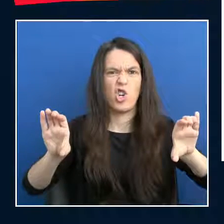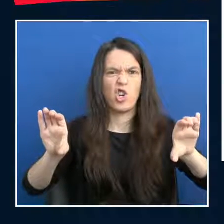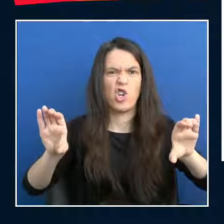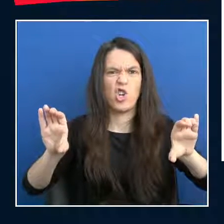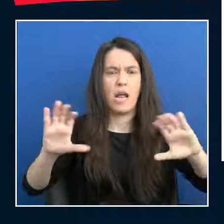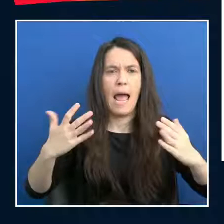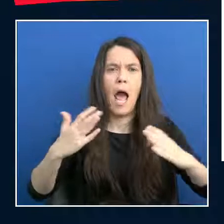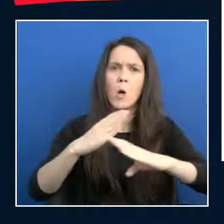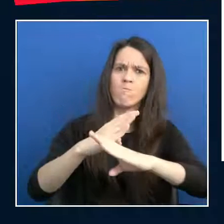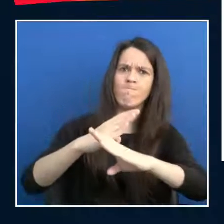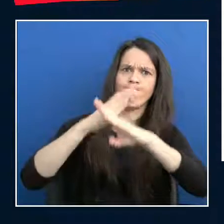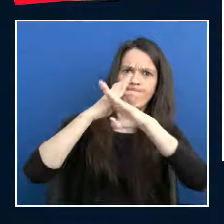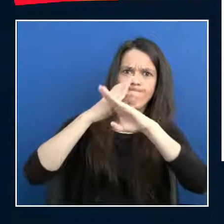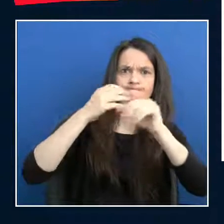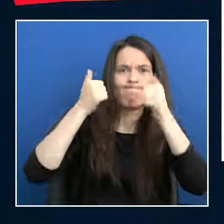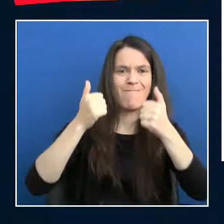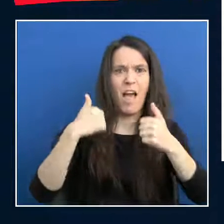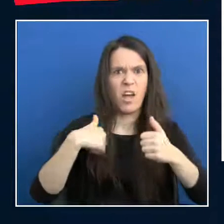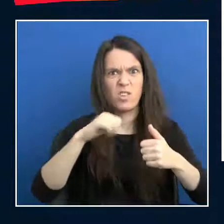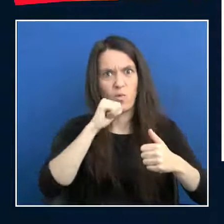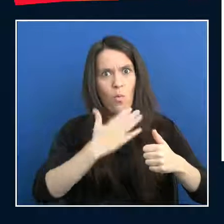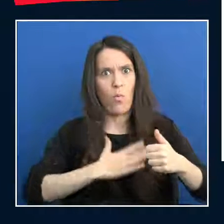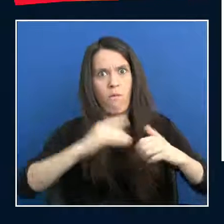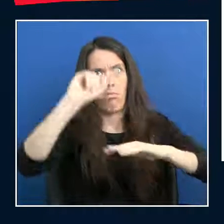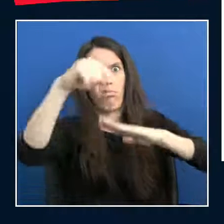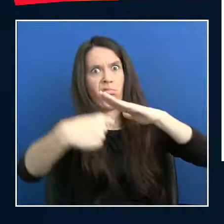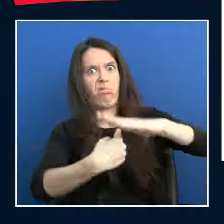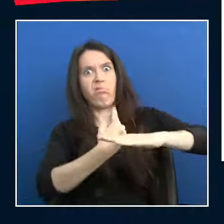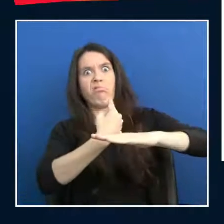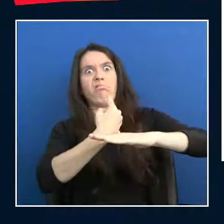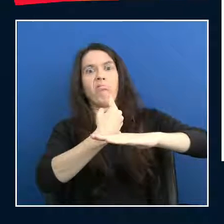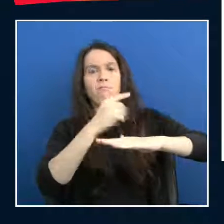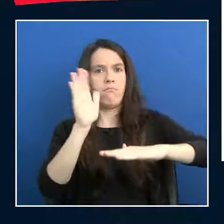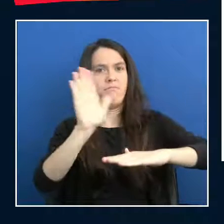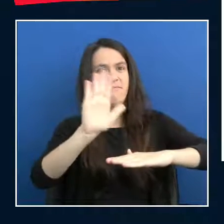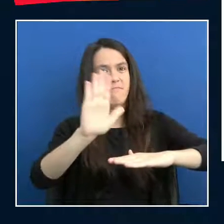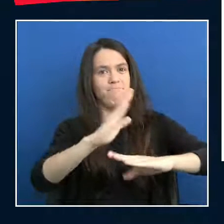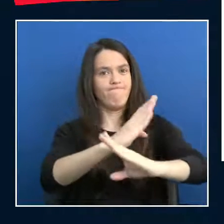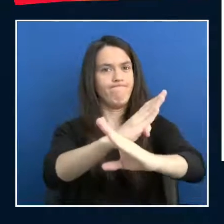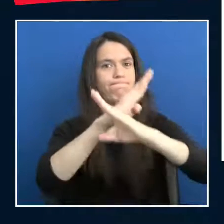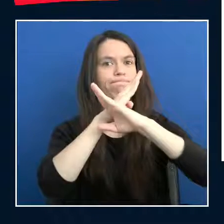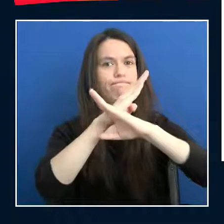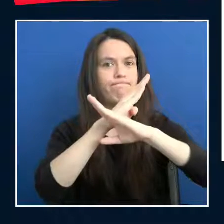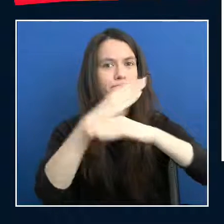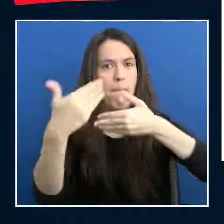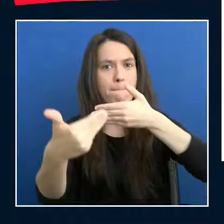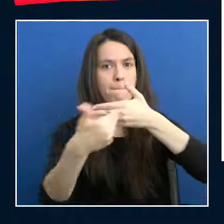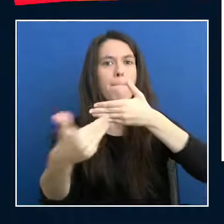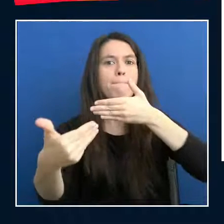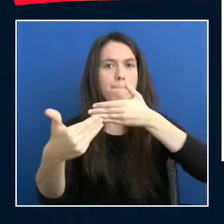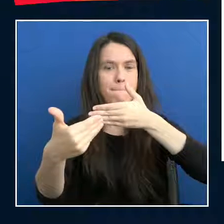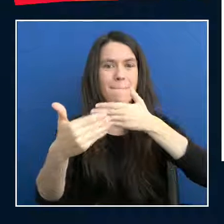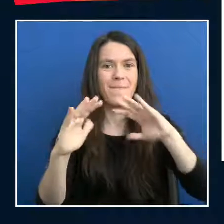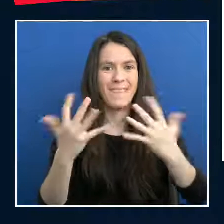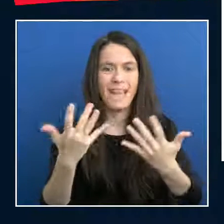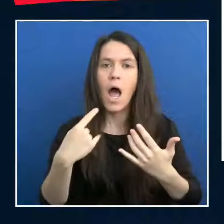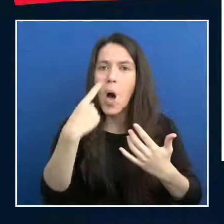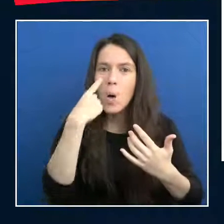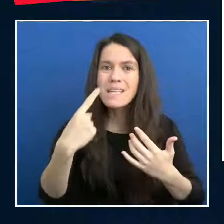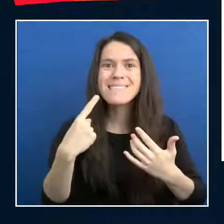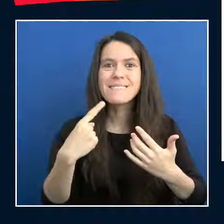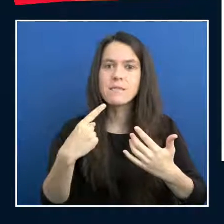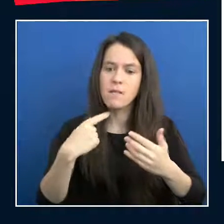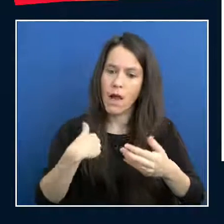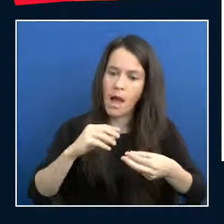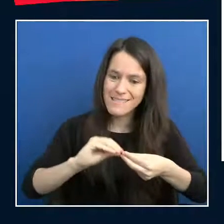app to be accessed by another app without me knowing about this. So me as a developer, I still want to be sure that